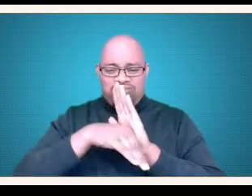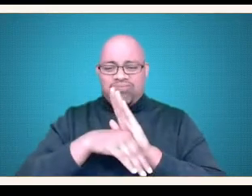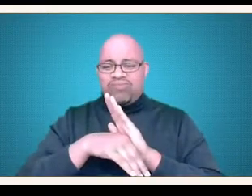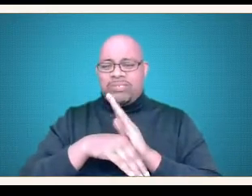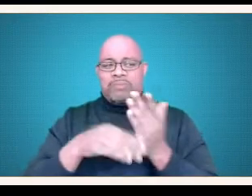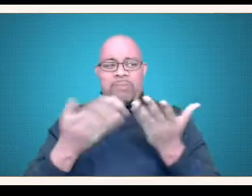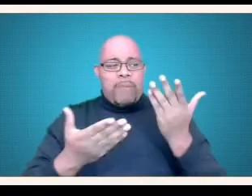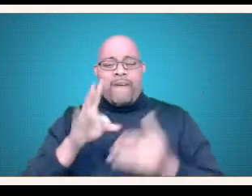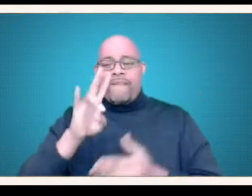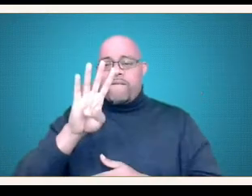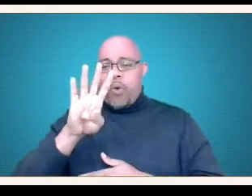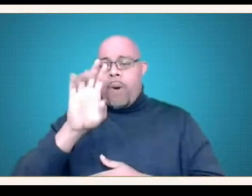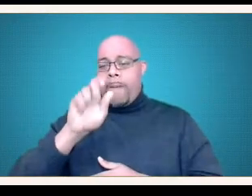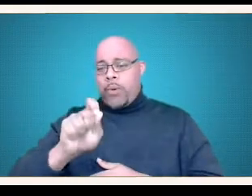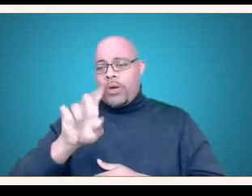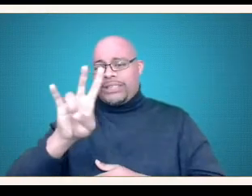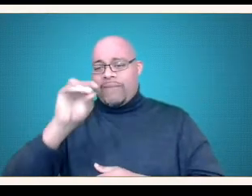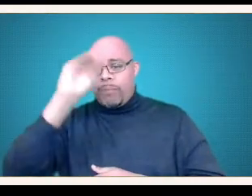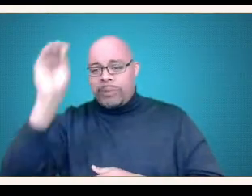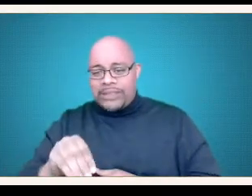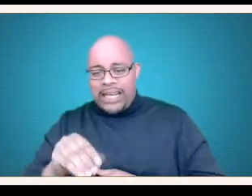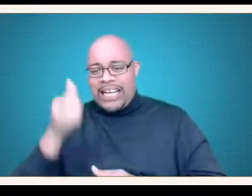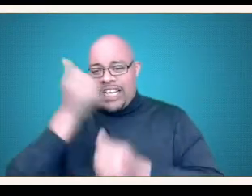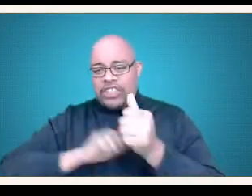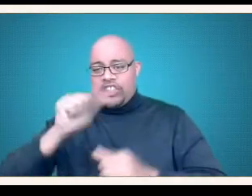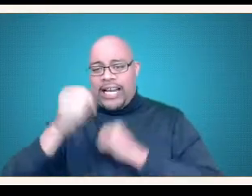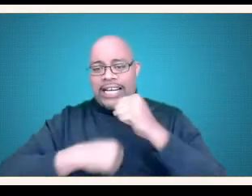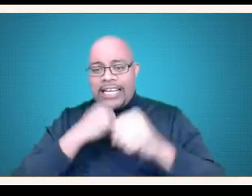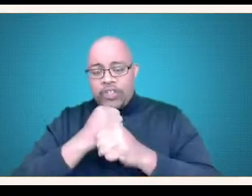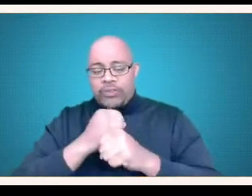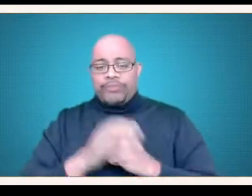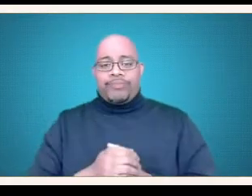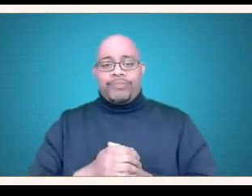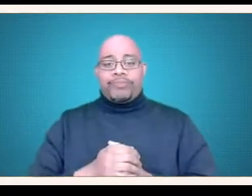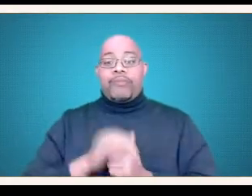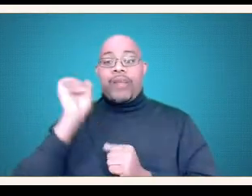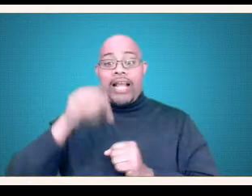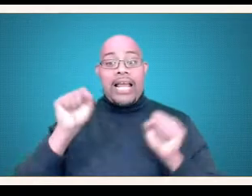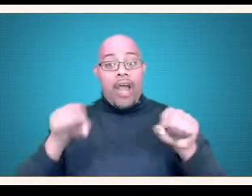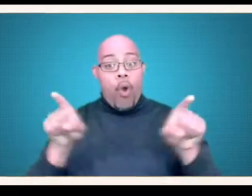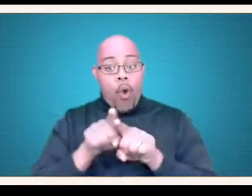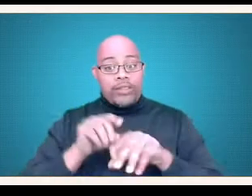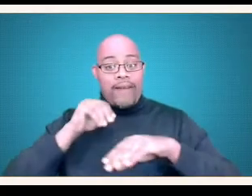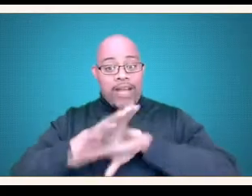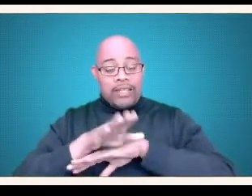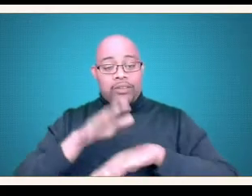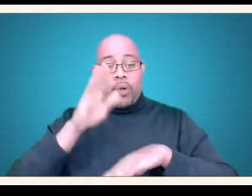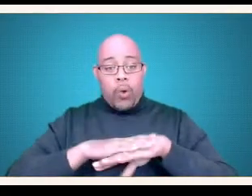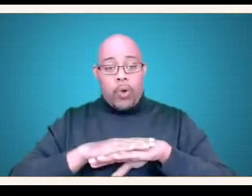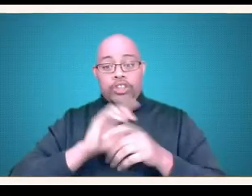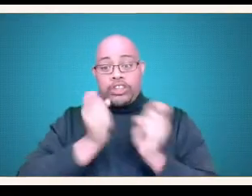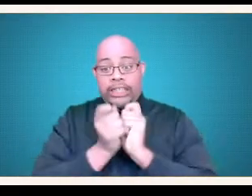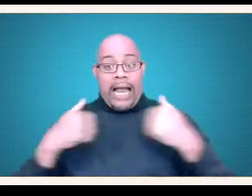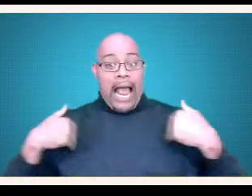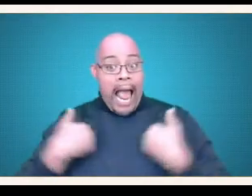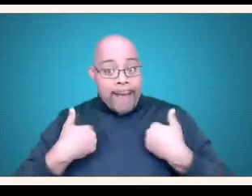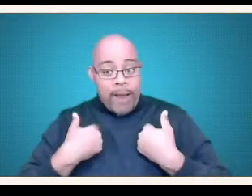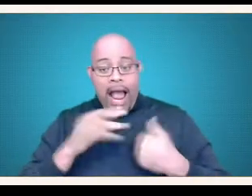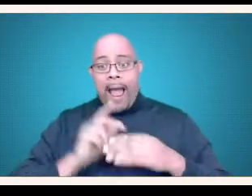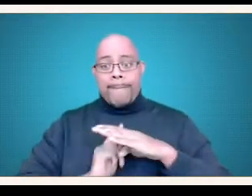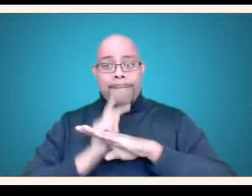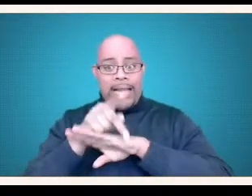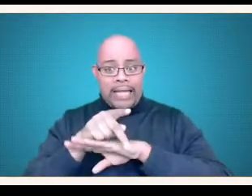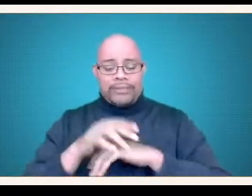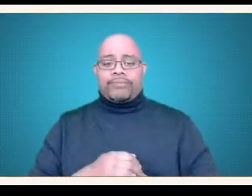with a decline rate of roughly 4.7% per decade. Now, this can also have effects on both changes